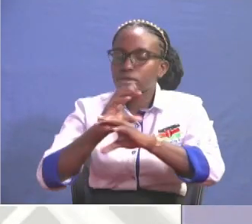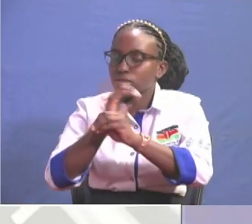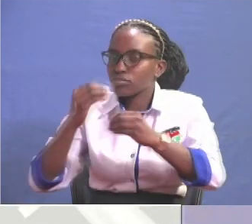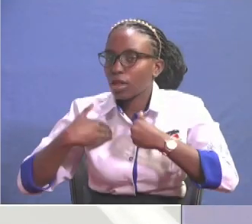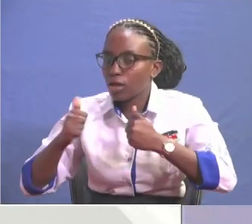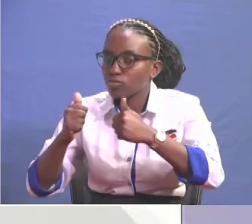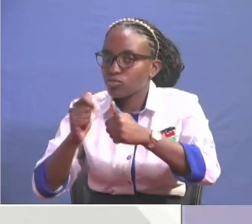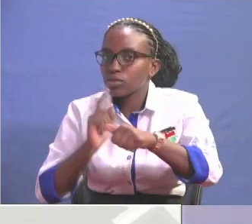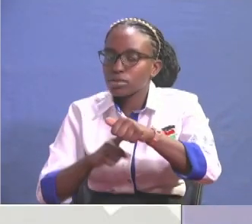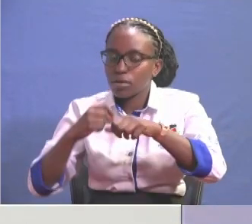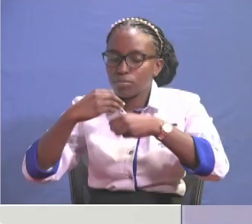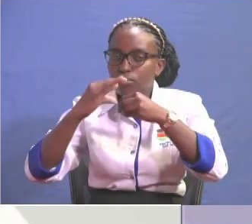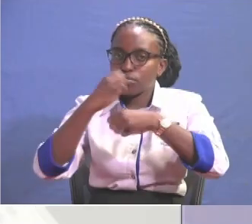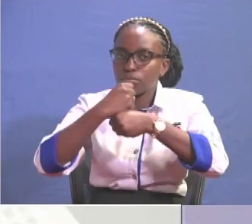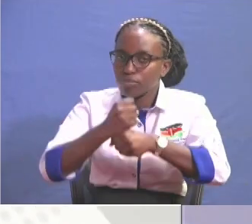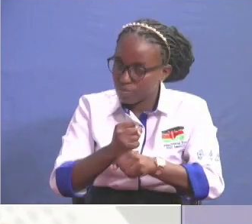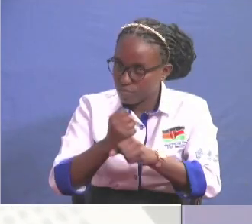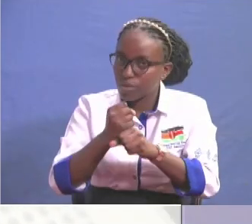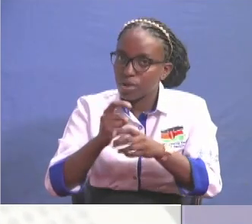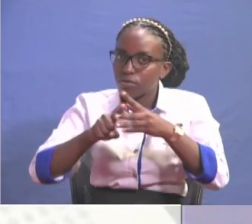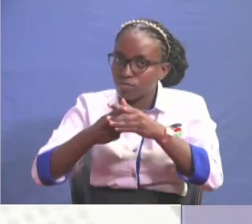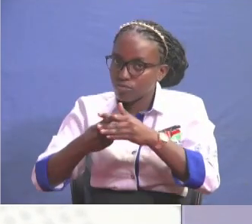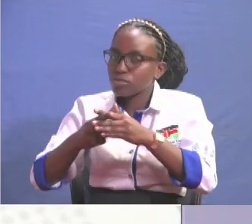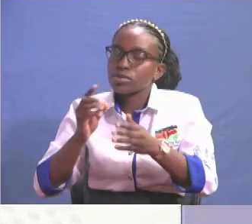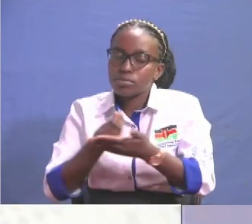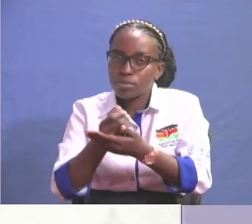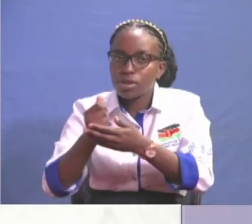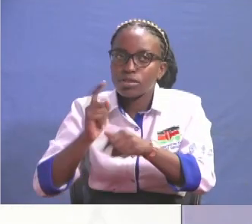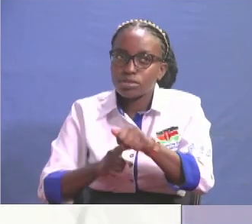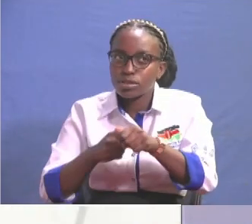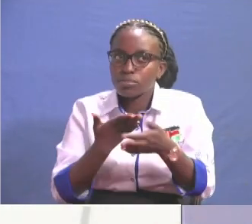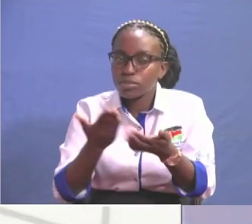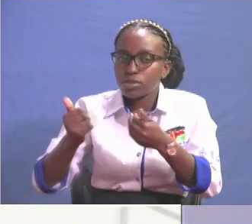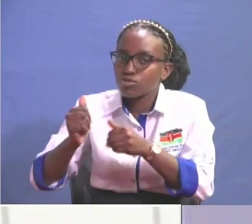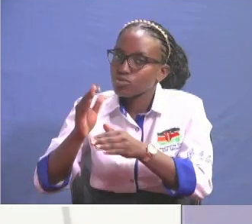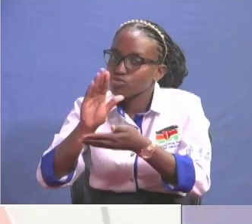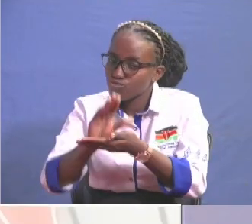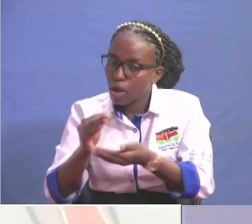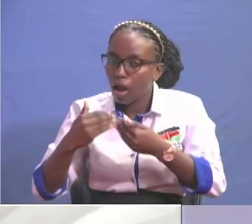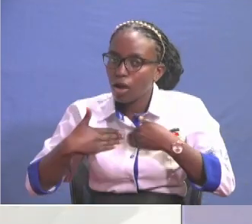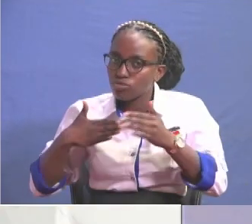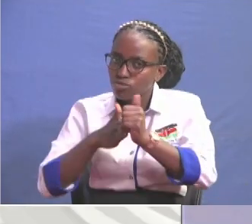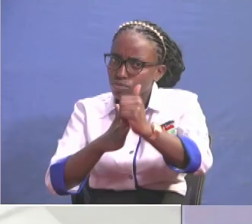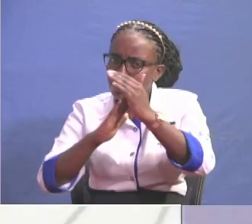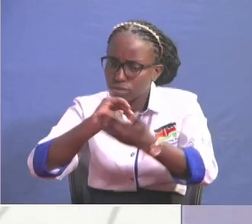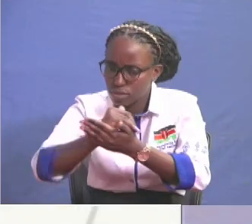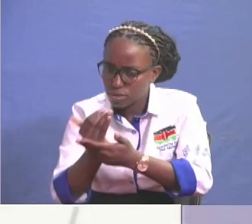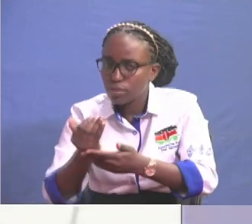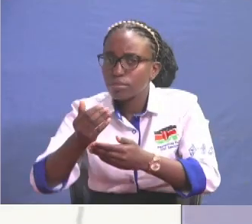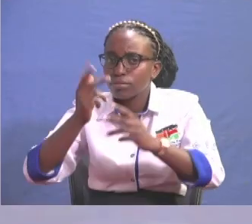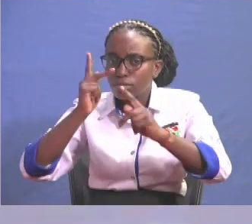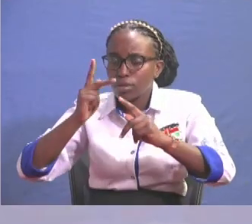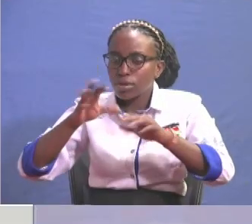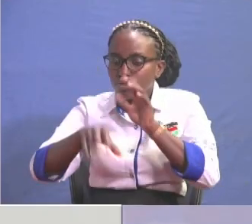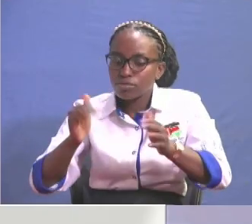prices, as well as shortage of this precious commodity. This has led to some farmers embracing unconventional ways